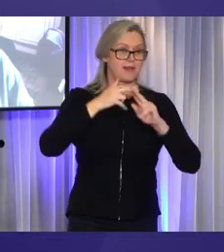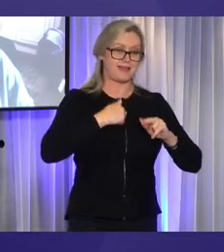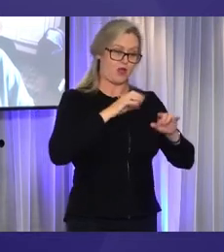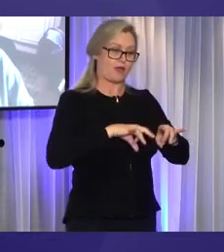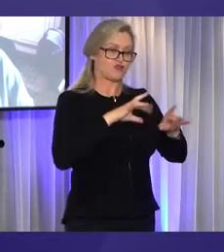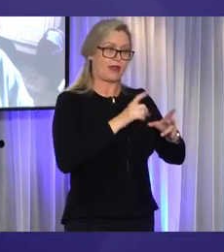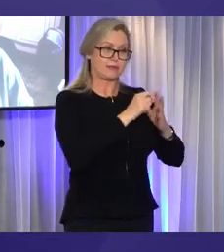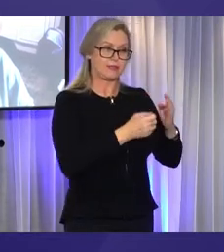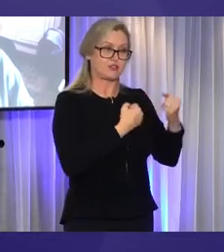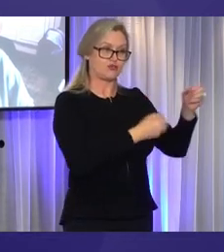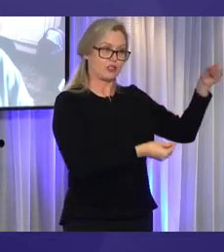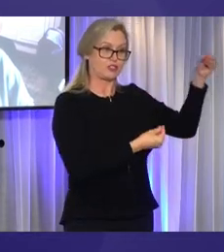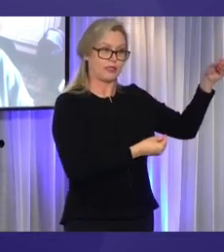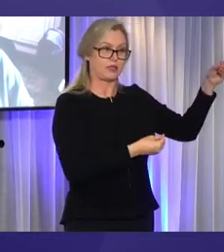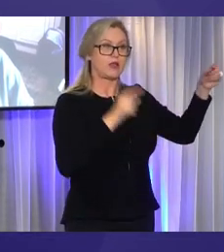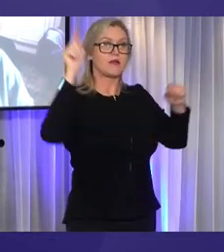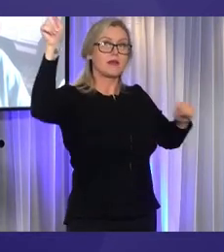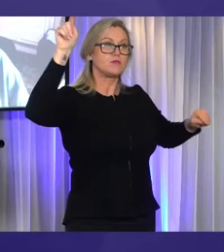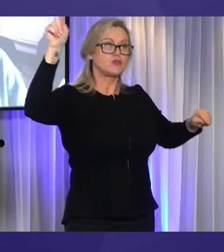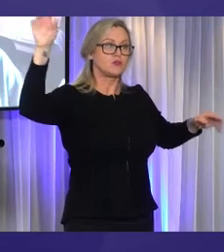are interrelated.